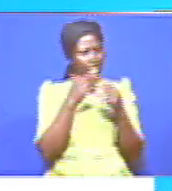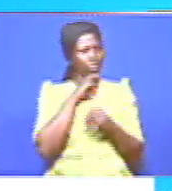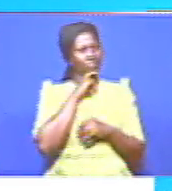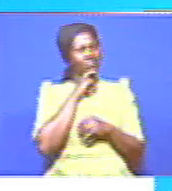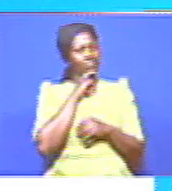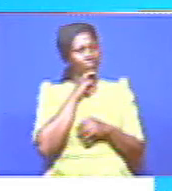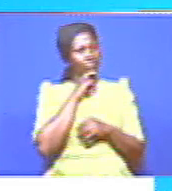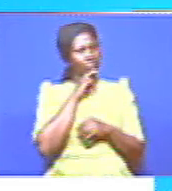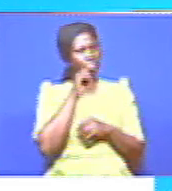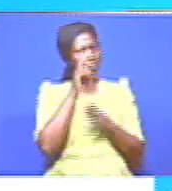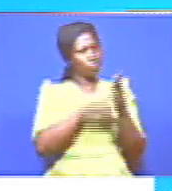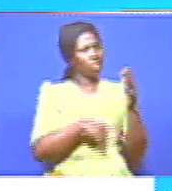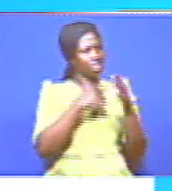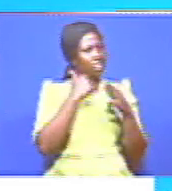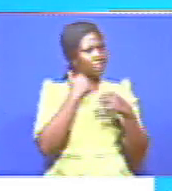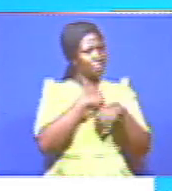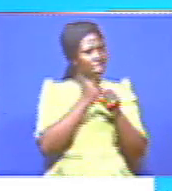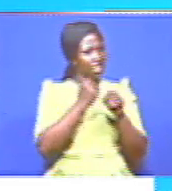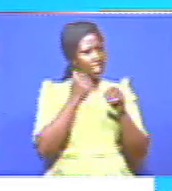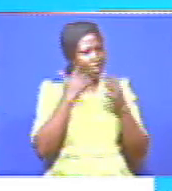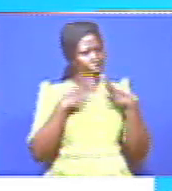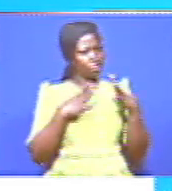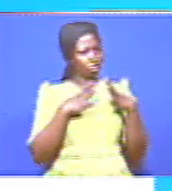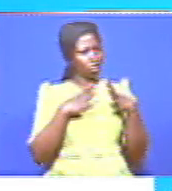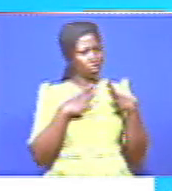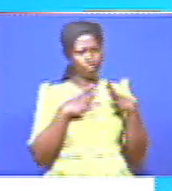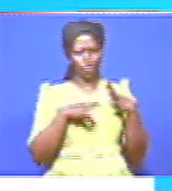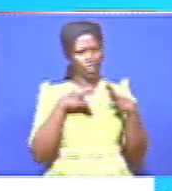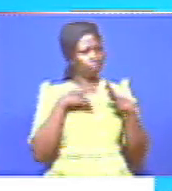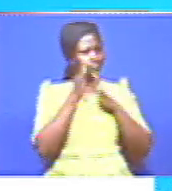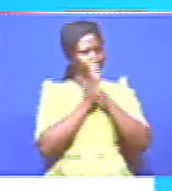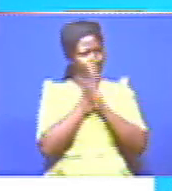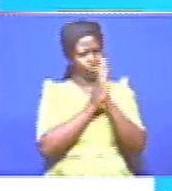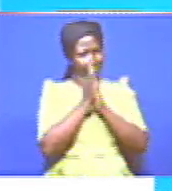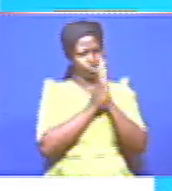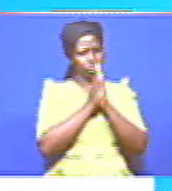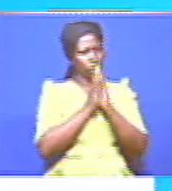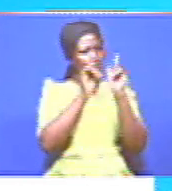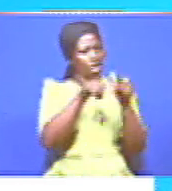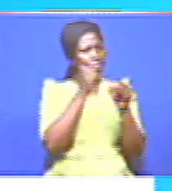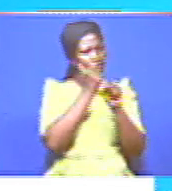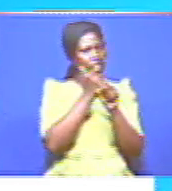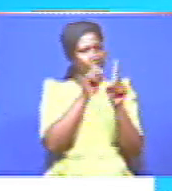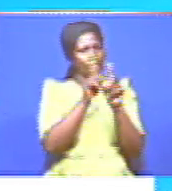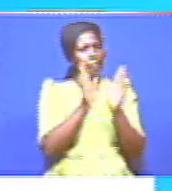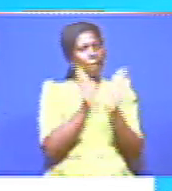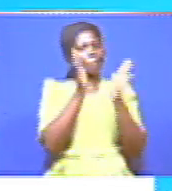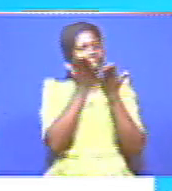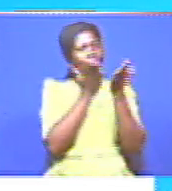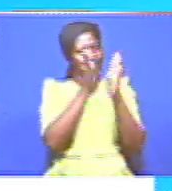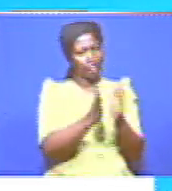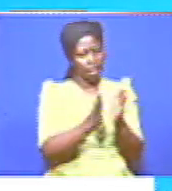What is it that motivates someone to present themselves as a public servant, and